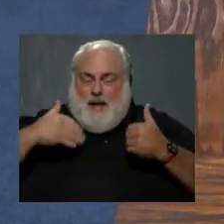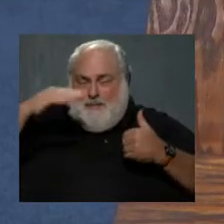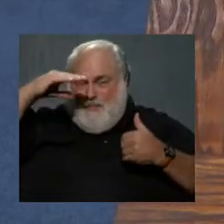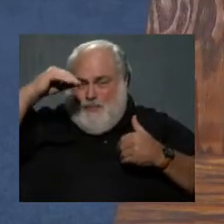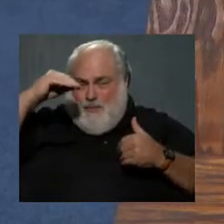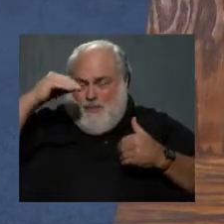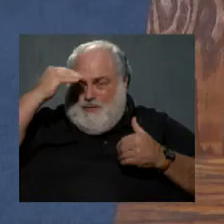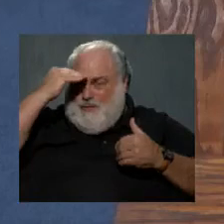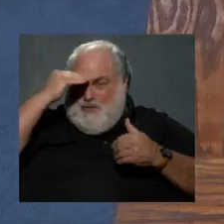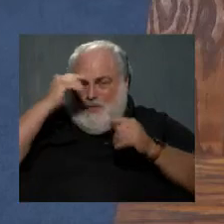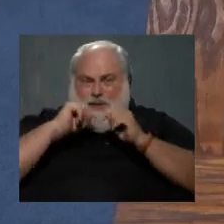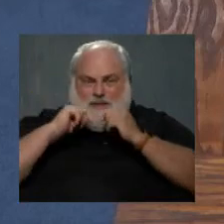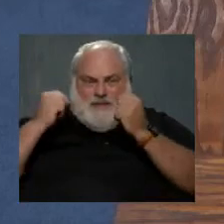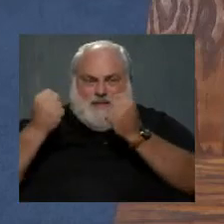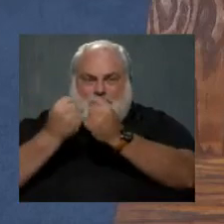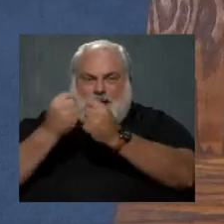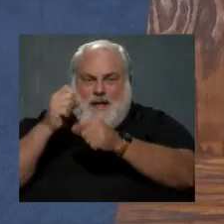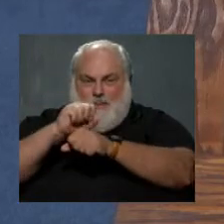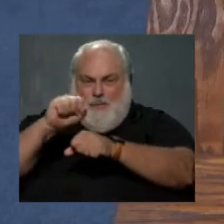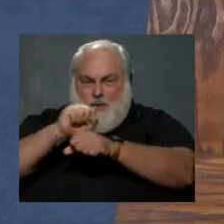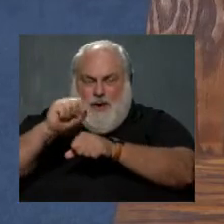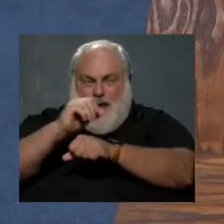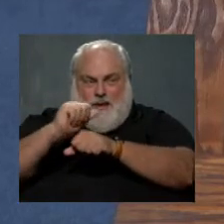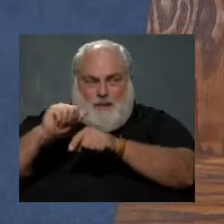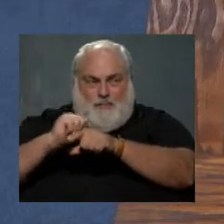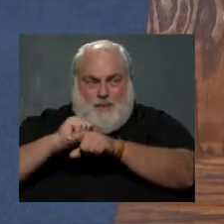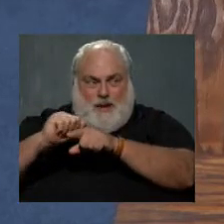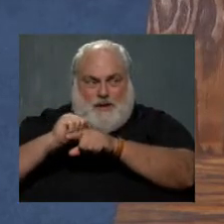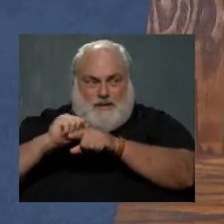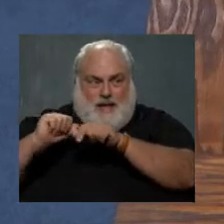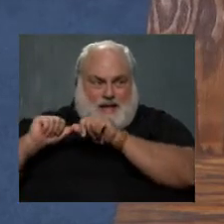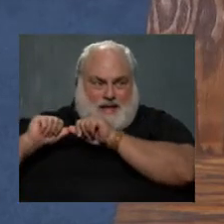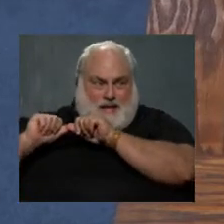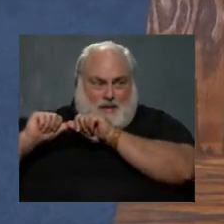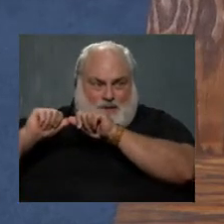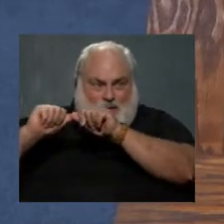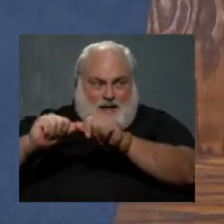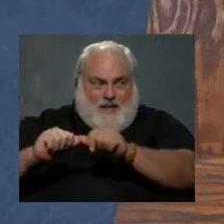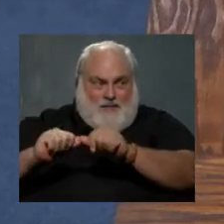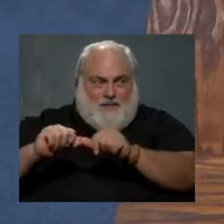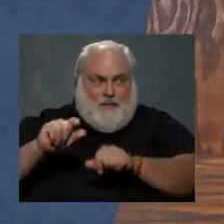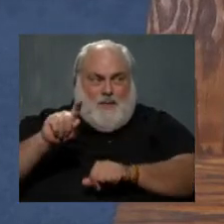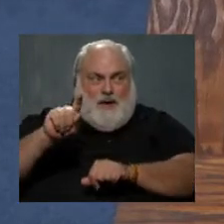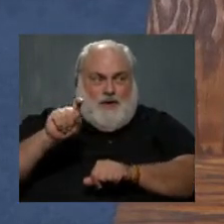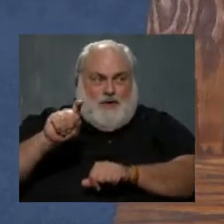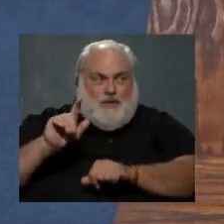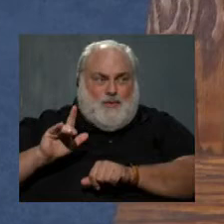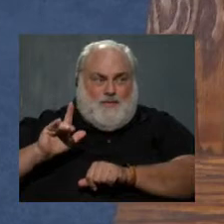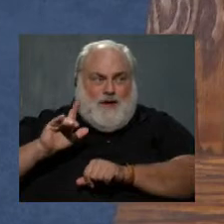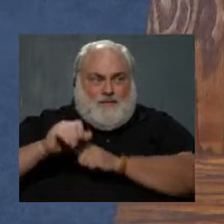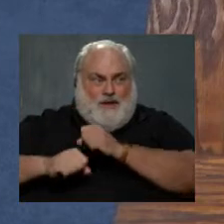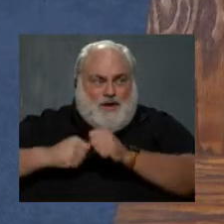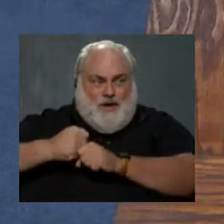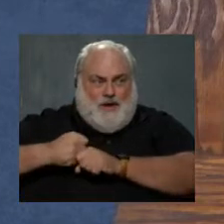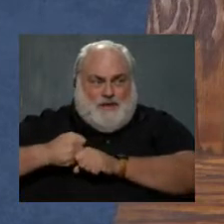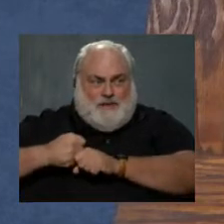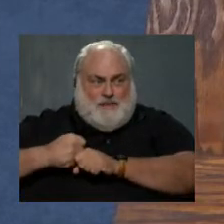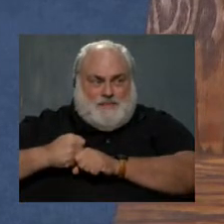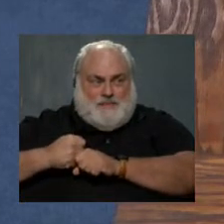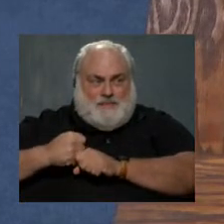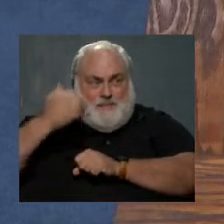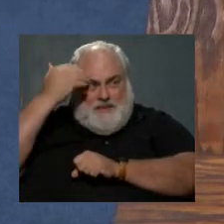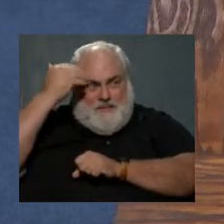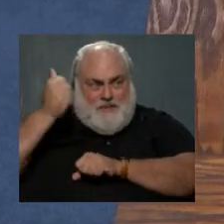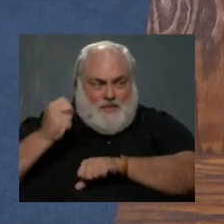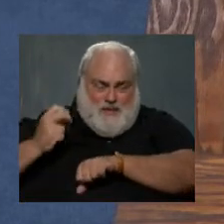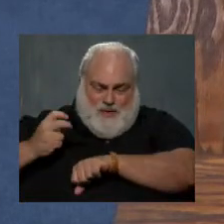the value of teamwork and practice. They're carrying on that legacy from 125 years ago. Because of their